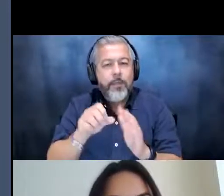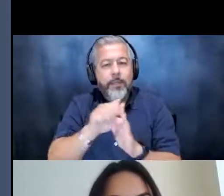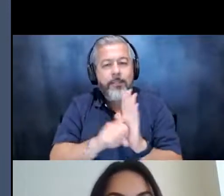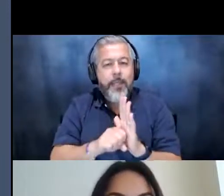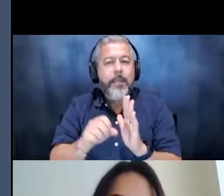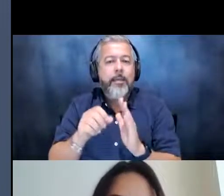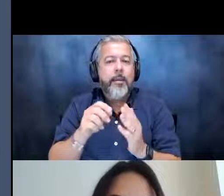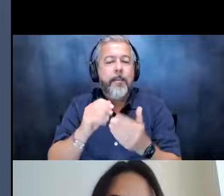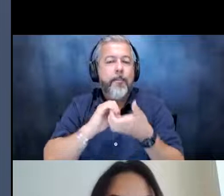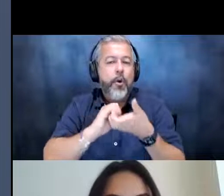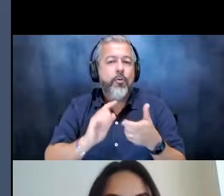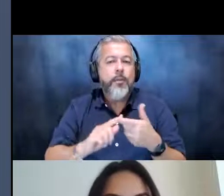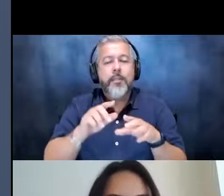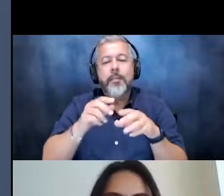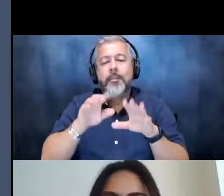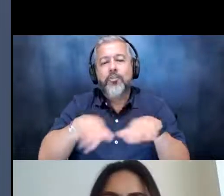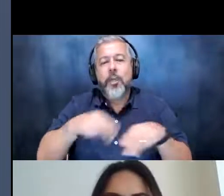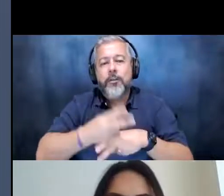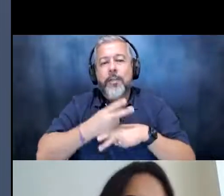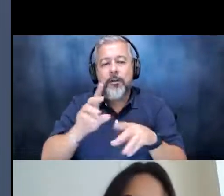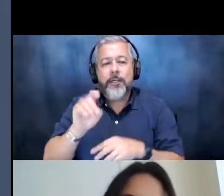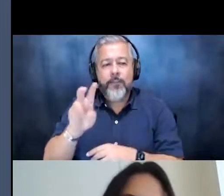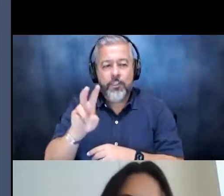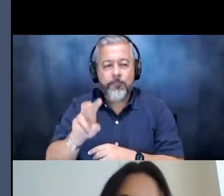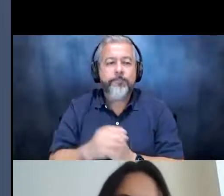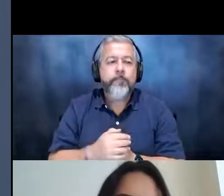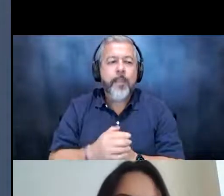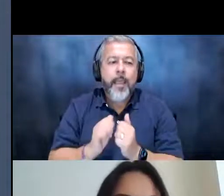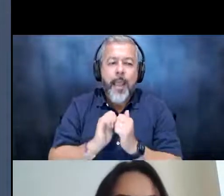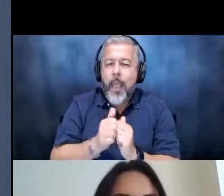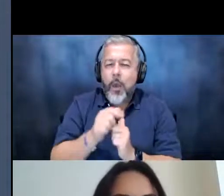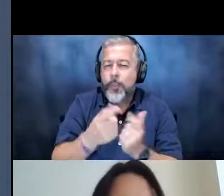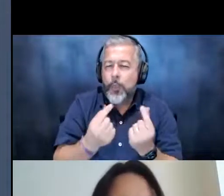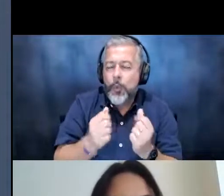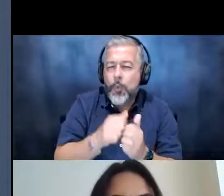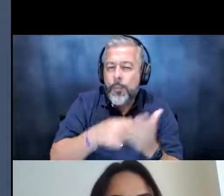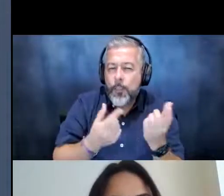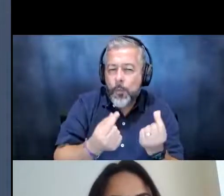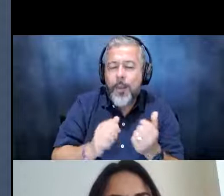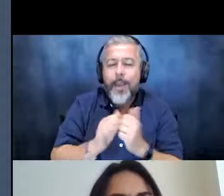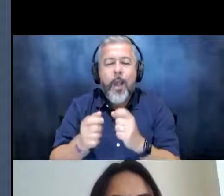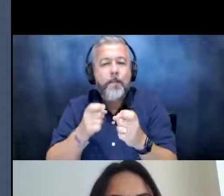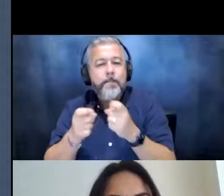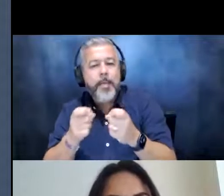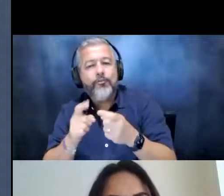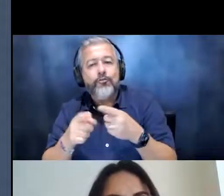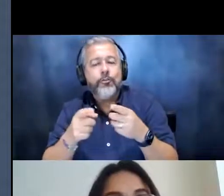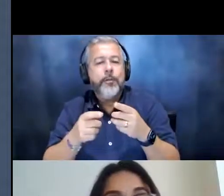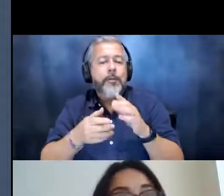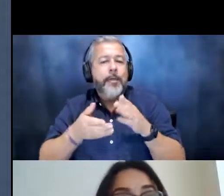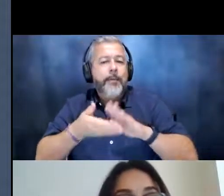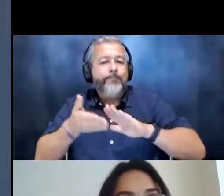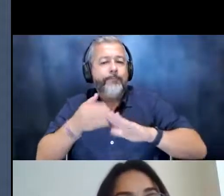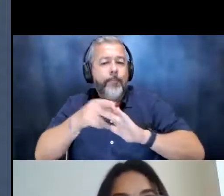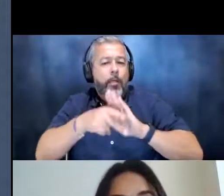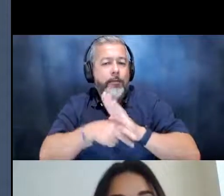Child Care Development Division. We're looking at, well, how do they do what they do? How do they manage and administer policy? How do they